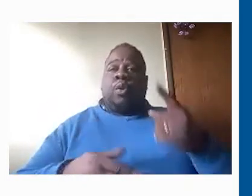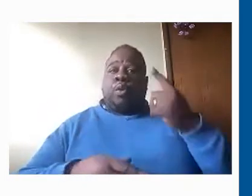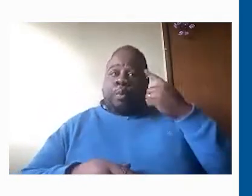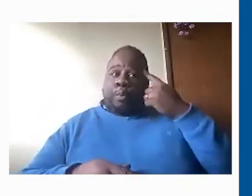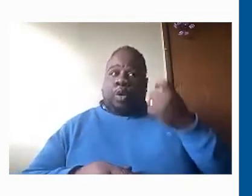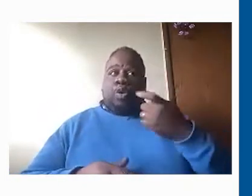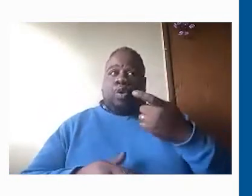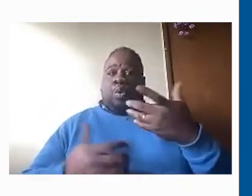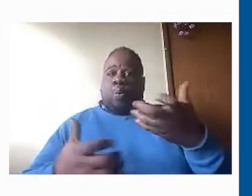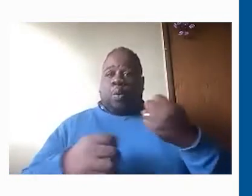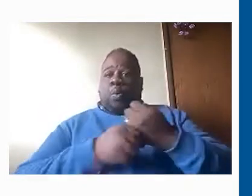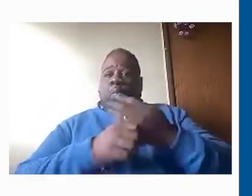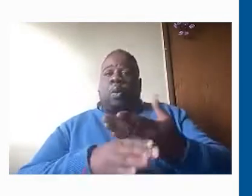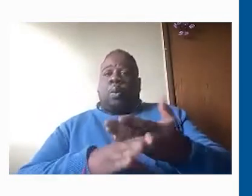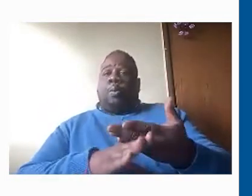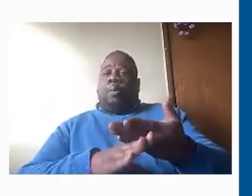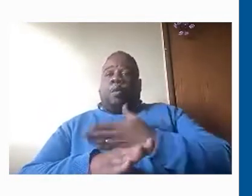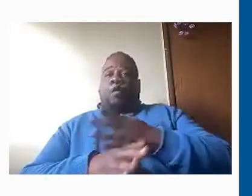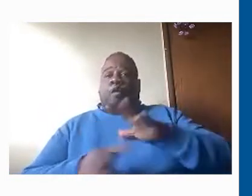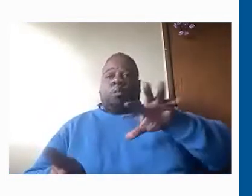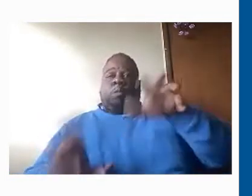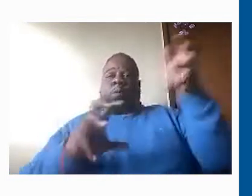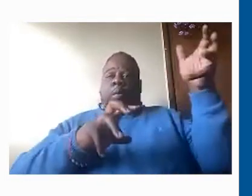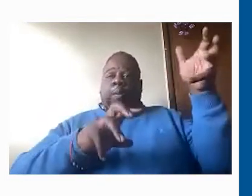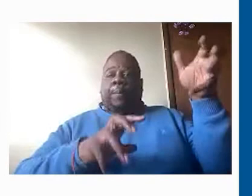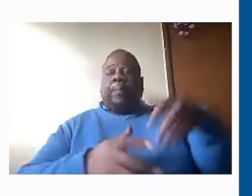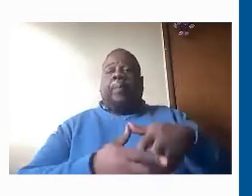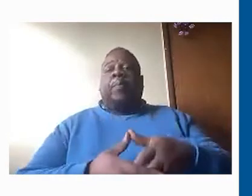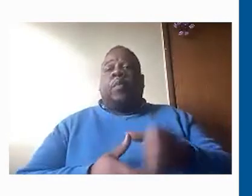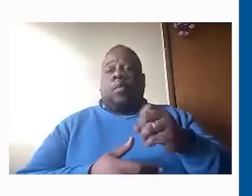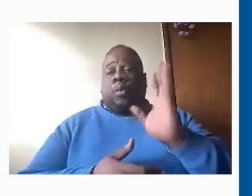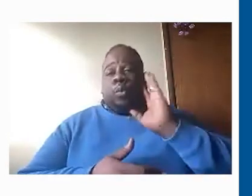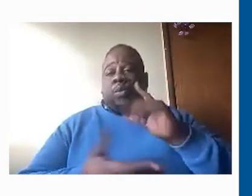are the 3 steps that we're going to talk about in a second.